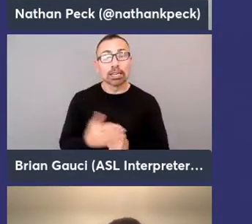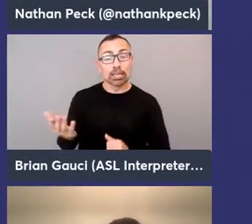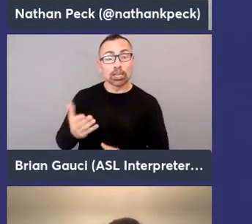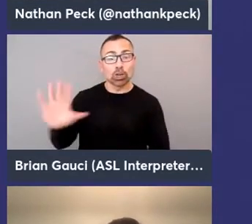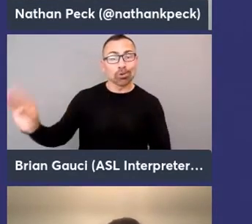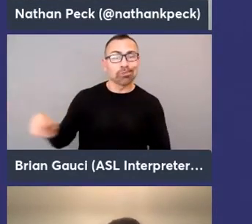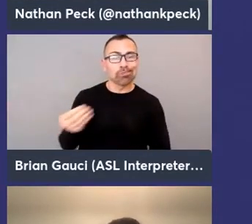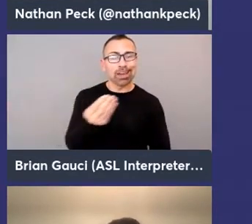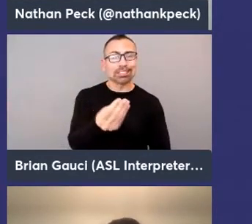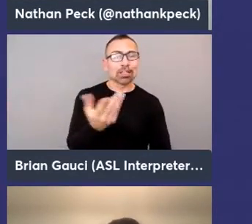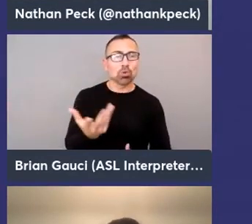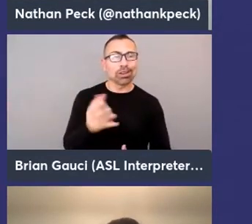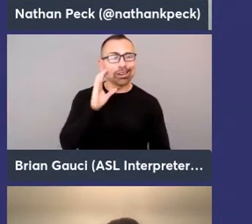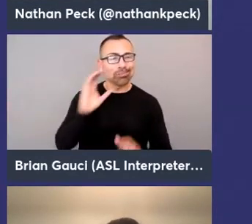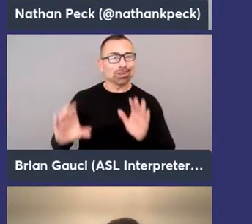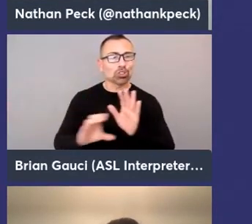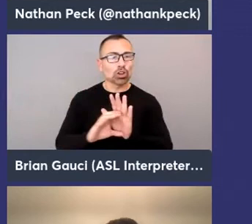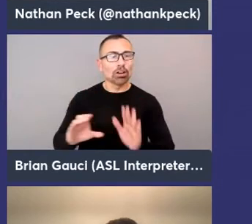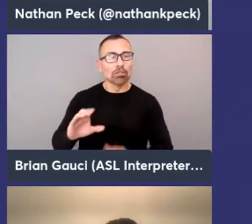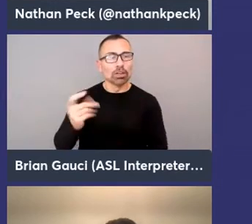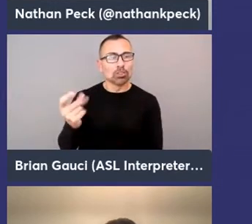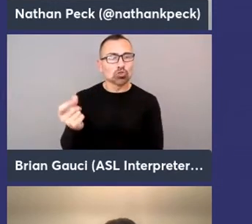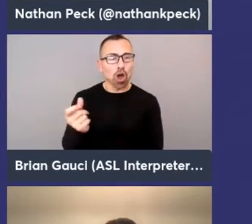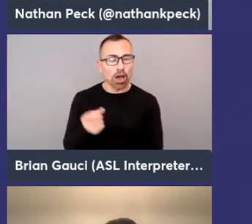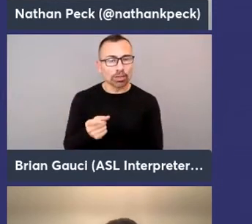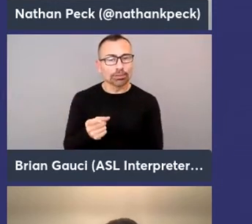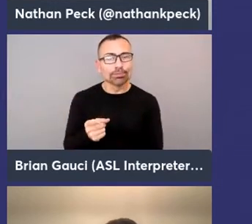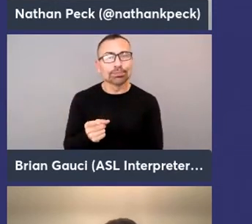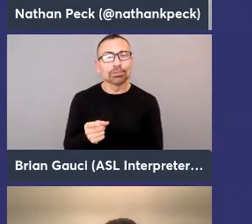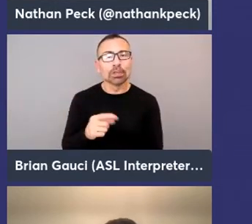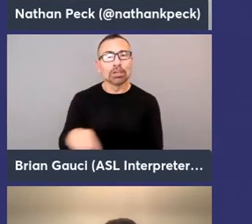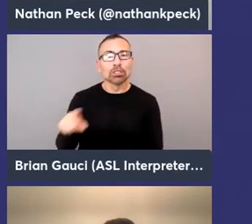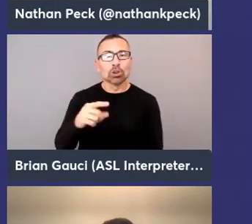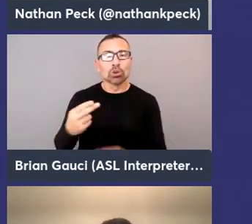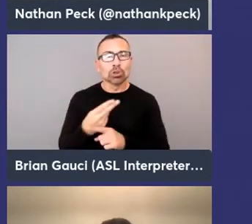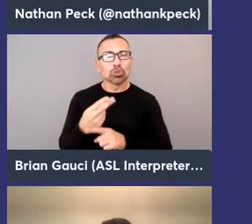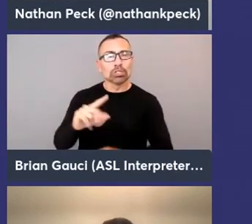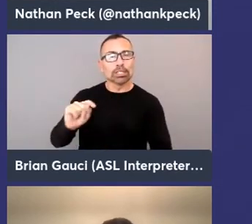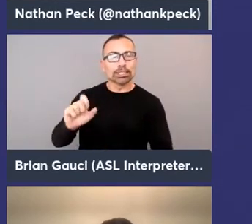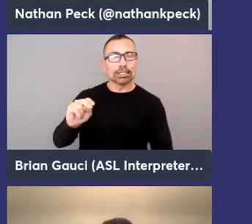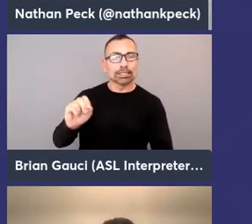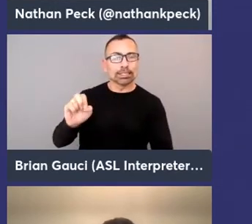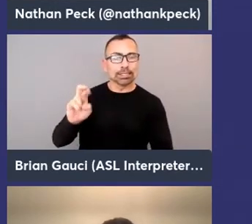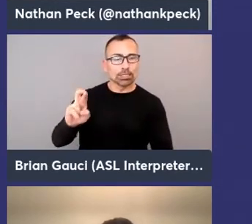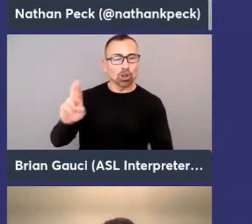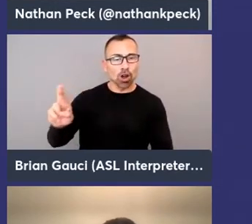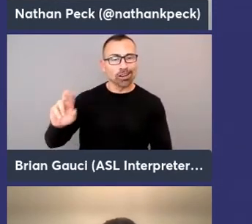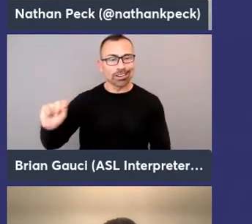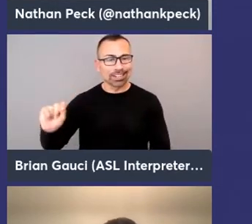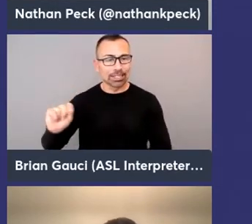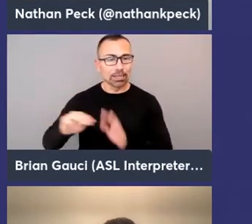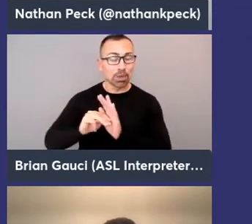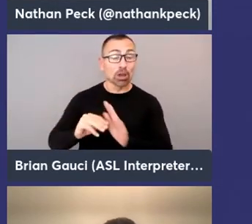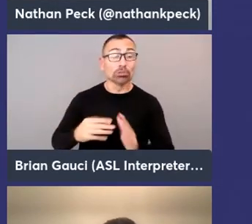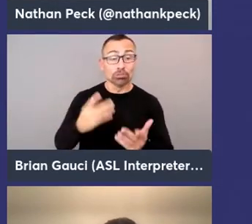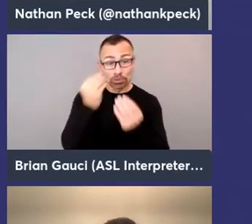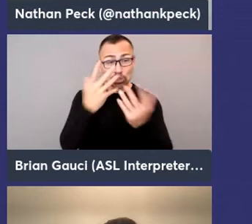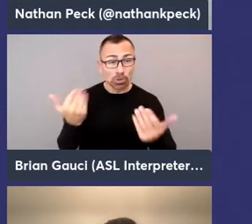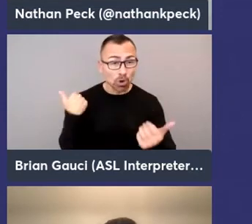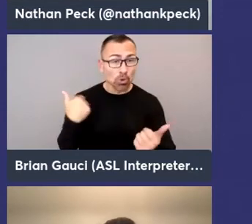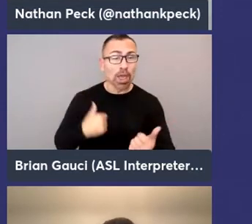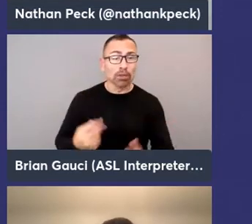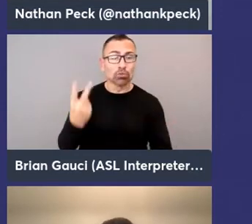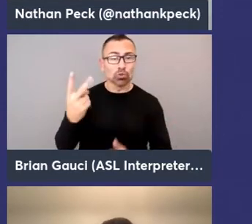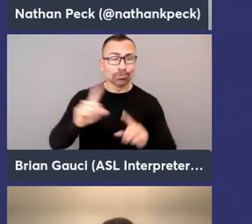an image of a dog to the TensorRT model. So like I mentioned, we have two different models behind MME right